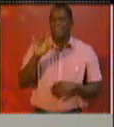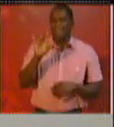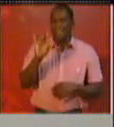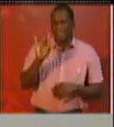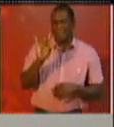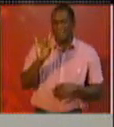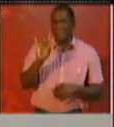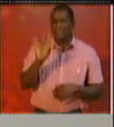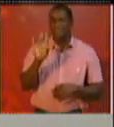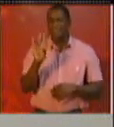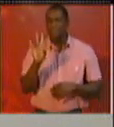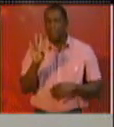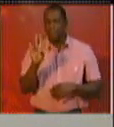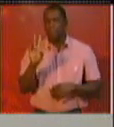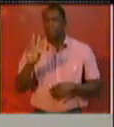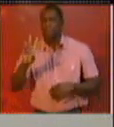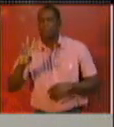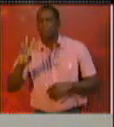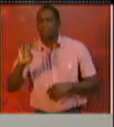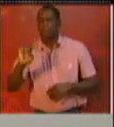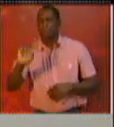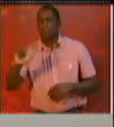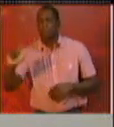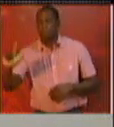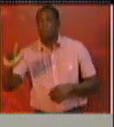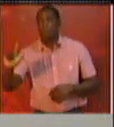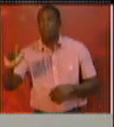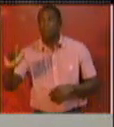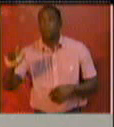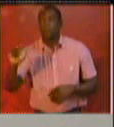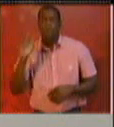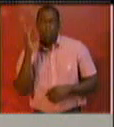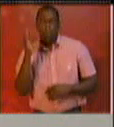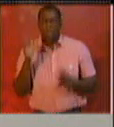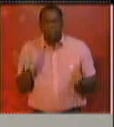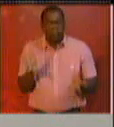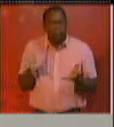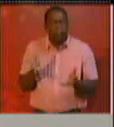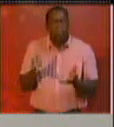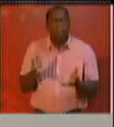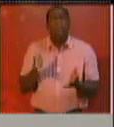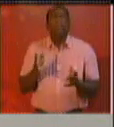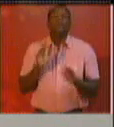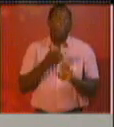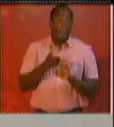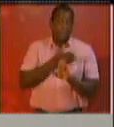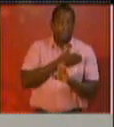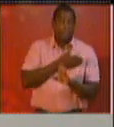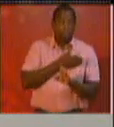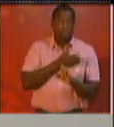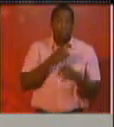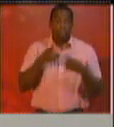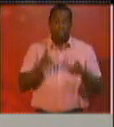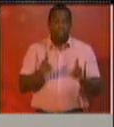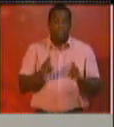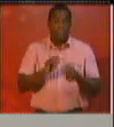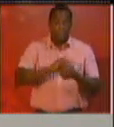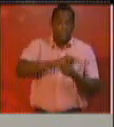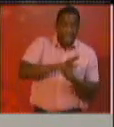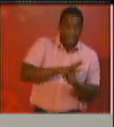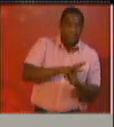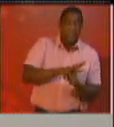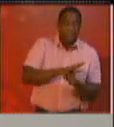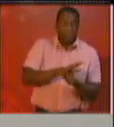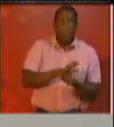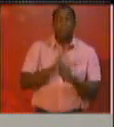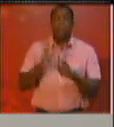because earlier on in the pandemic, the NADAP Secretariat conducted a training exercise for the persons who would be handling the